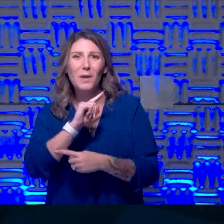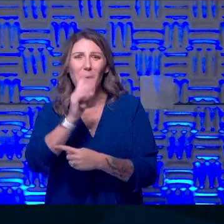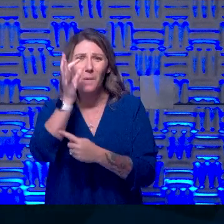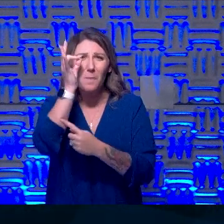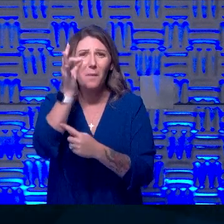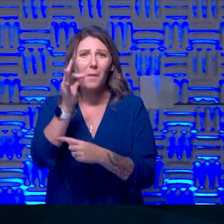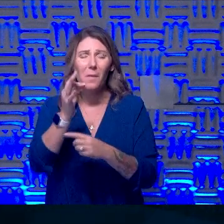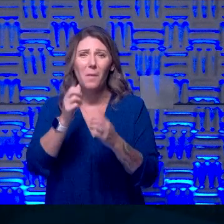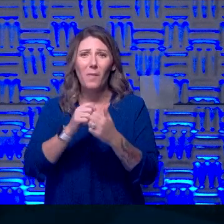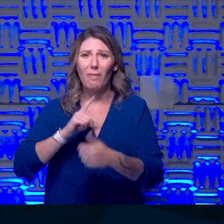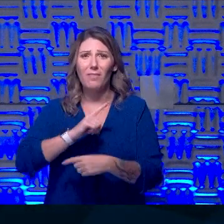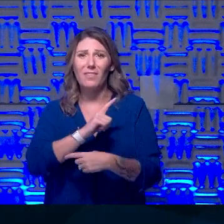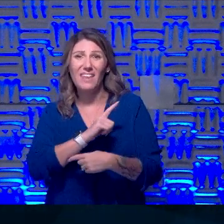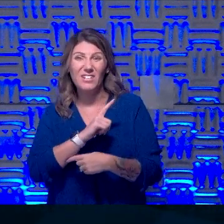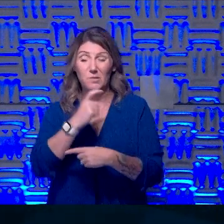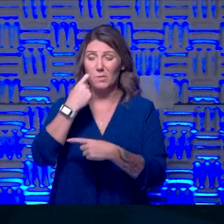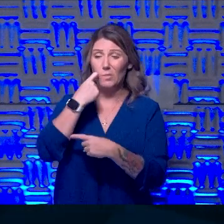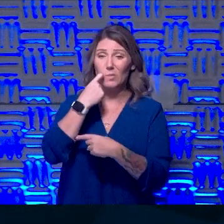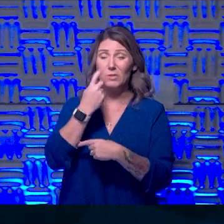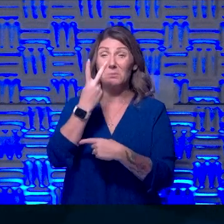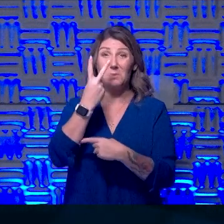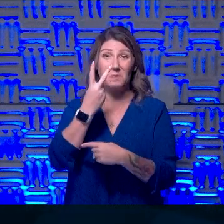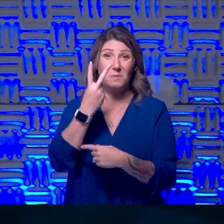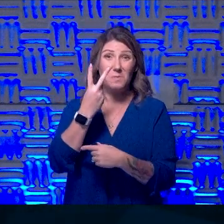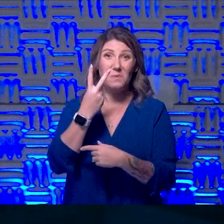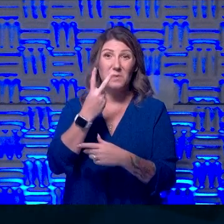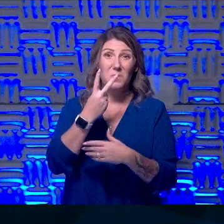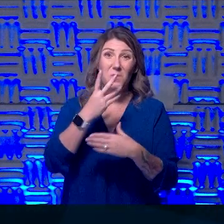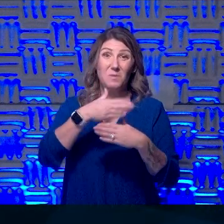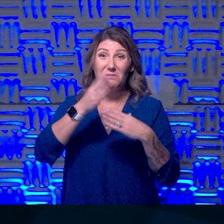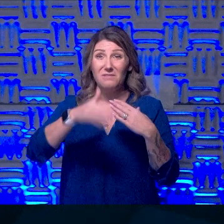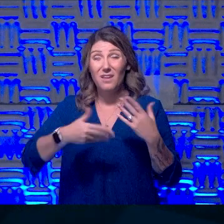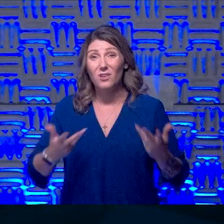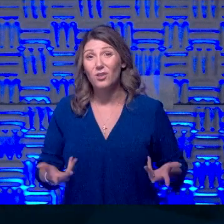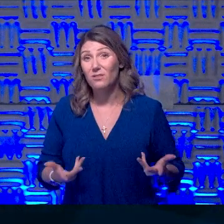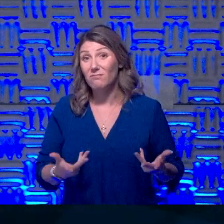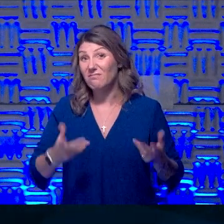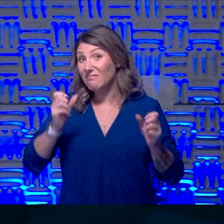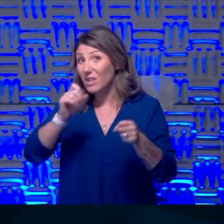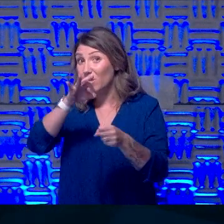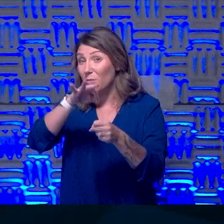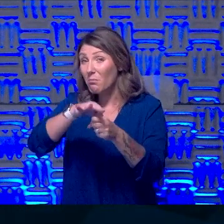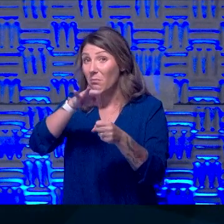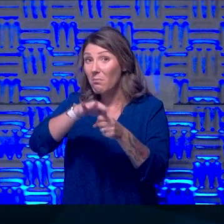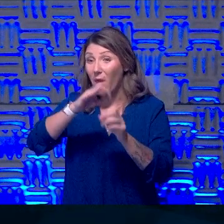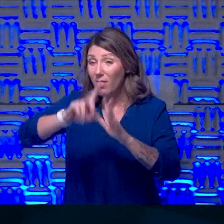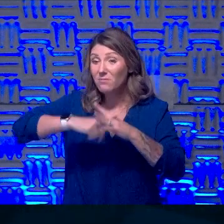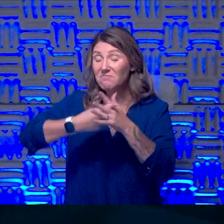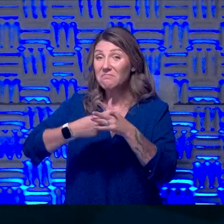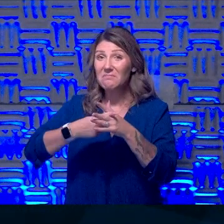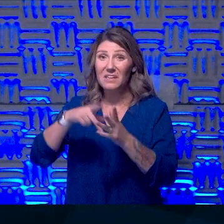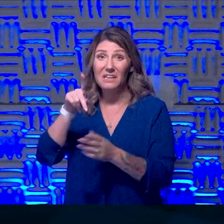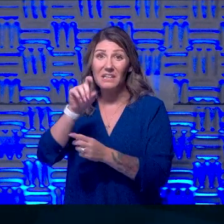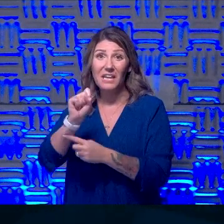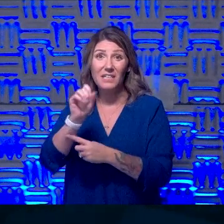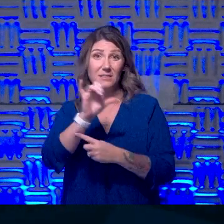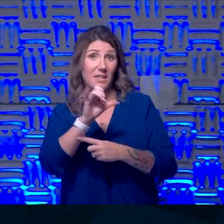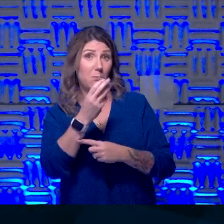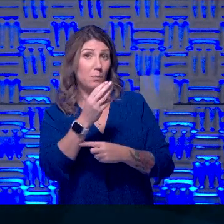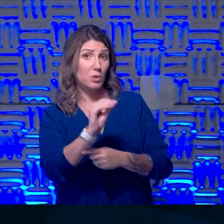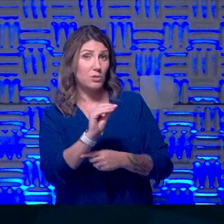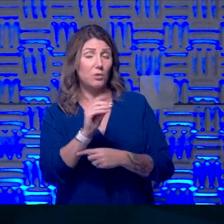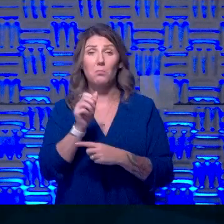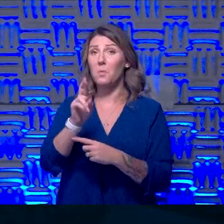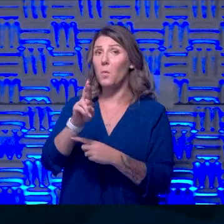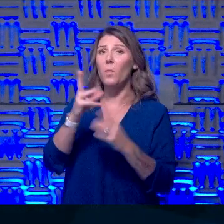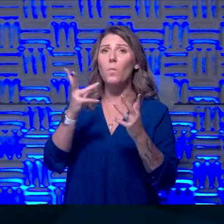the legislature the last 2 sessions, couldn't quite get it there. So can there be a ballot initiative in Kansas? Is that possible like it was in Missouri?